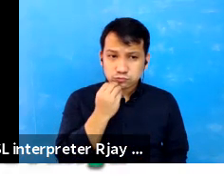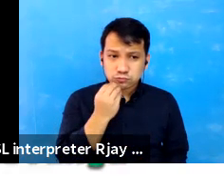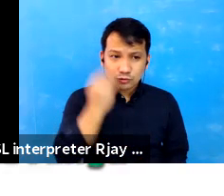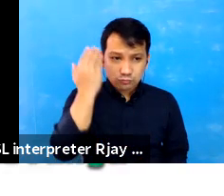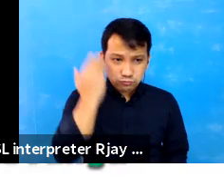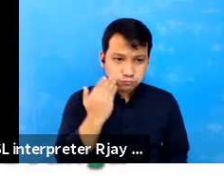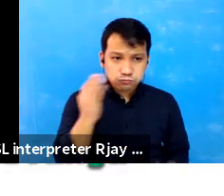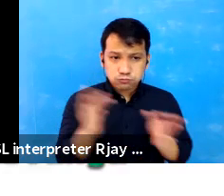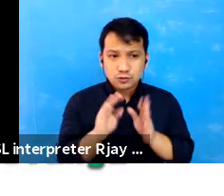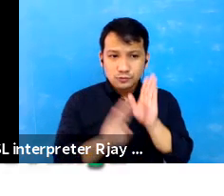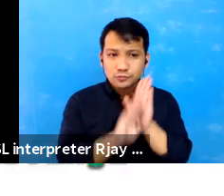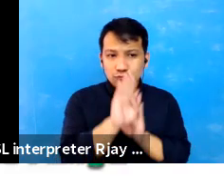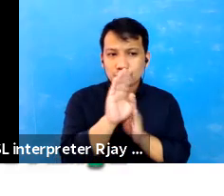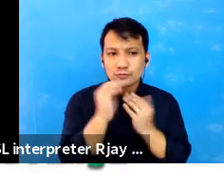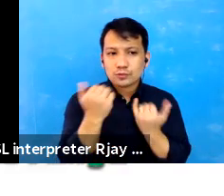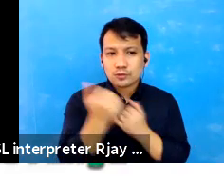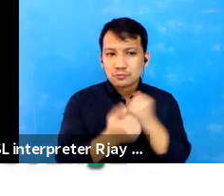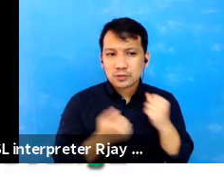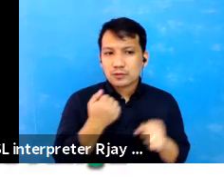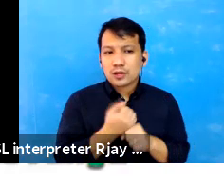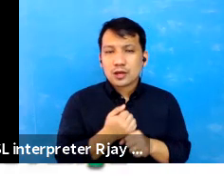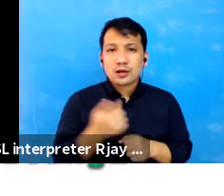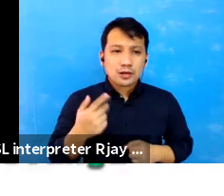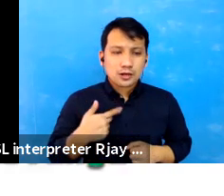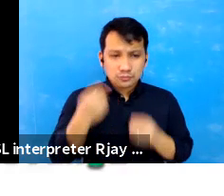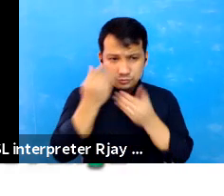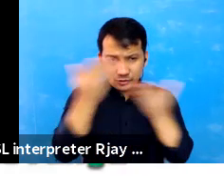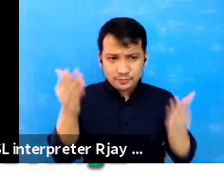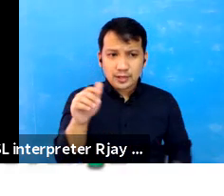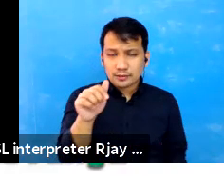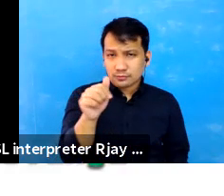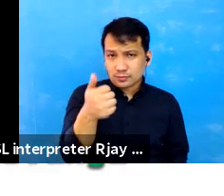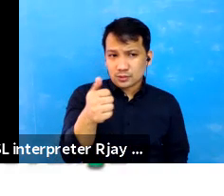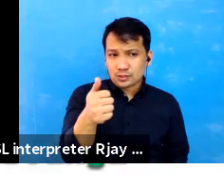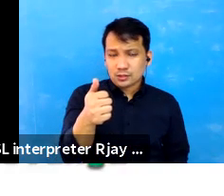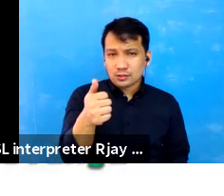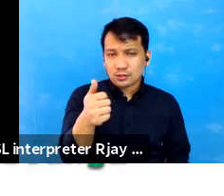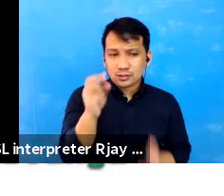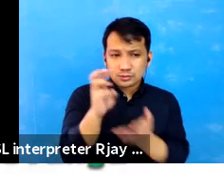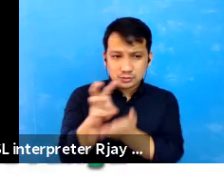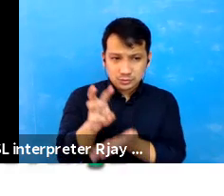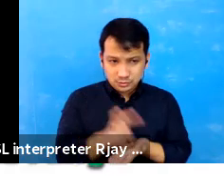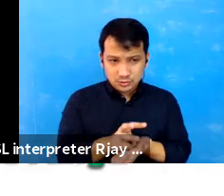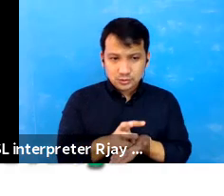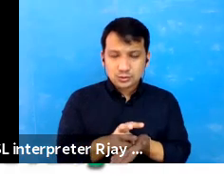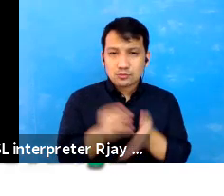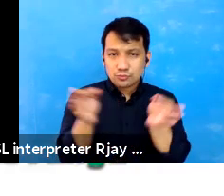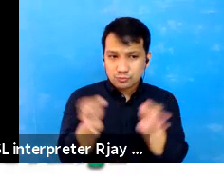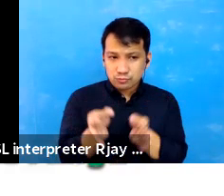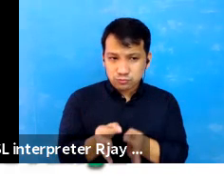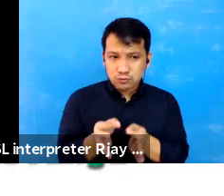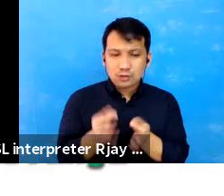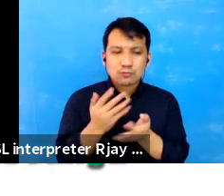been improving through the years, there are still municipalities with high prevalence of stunting, wasting,